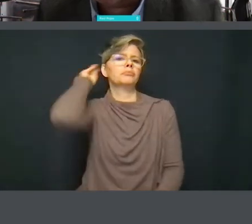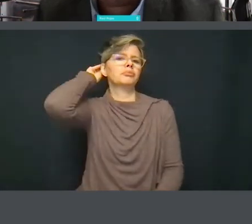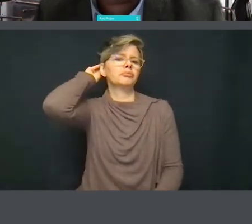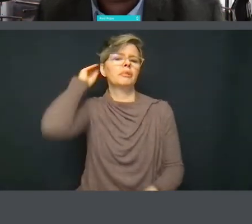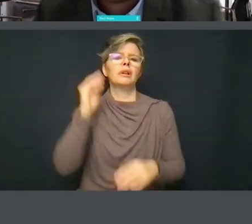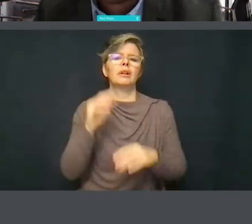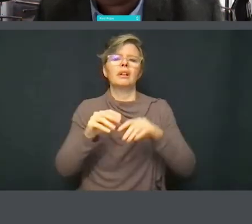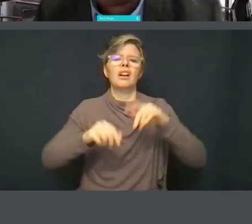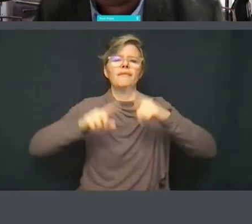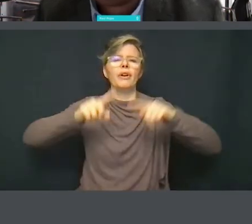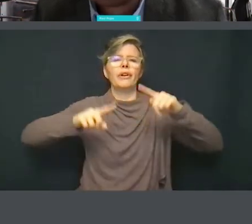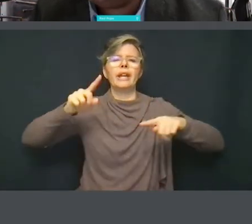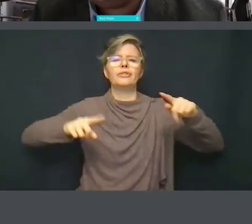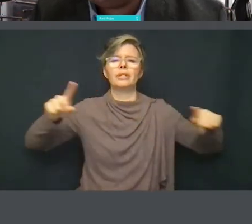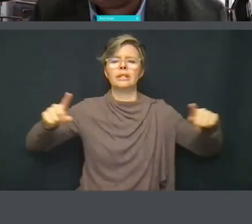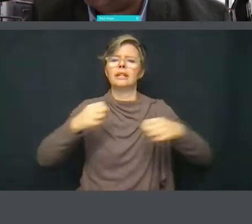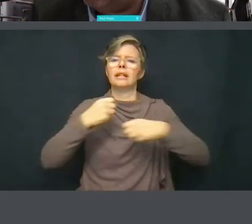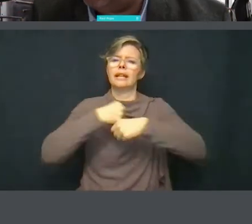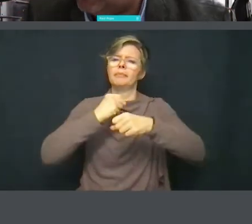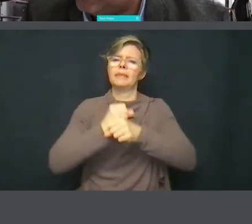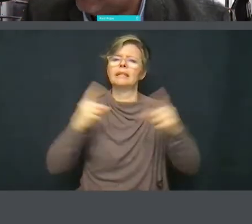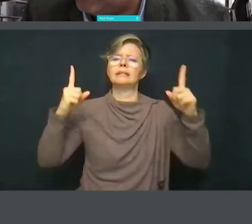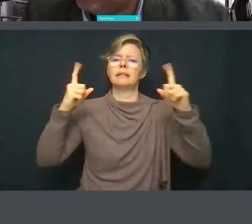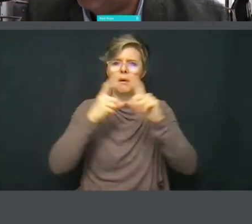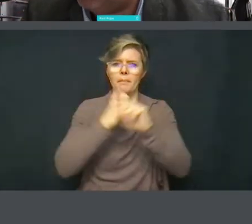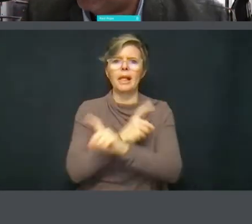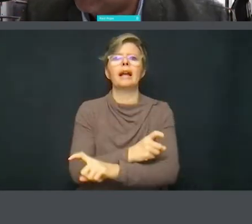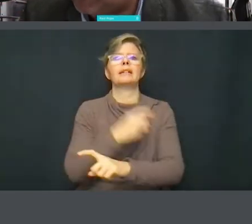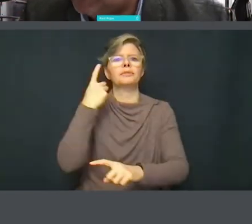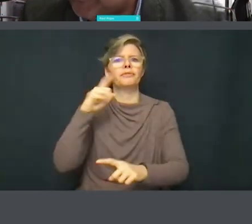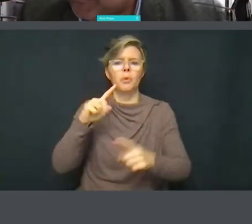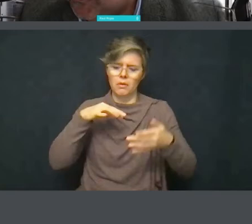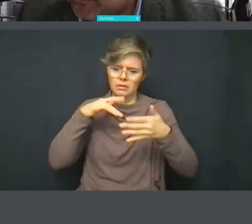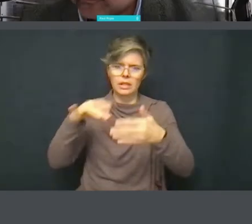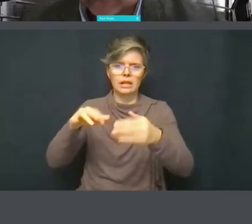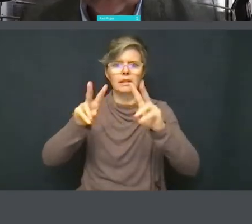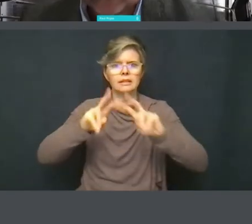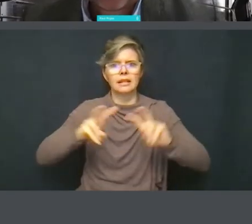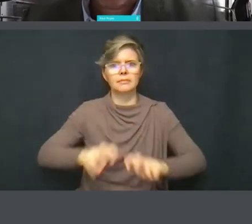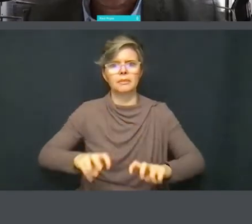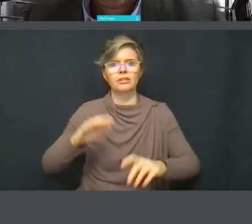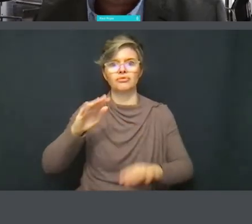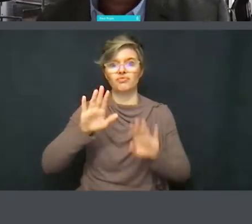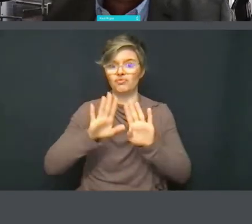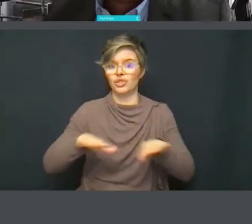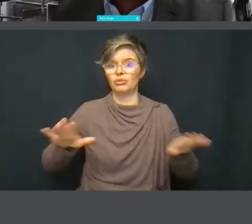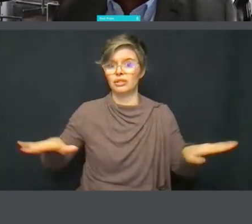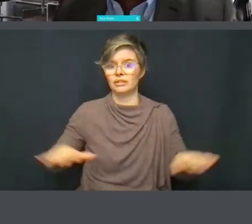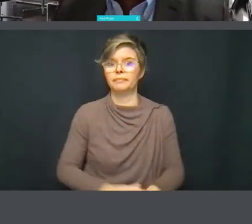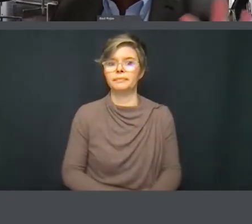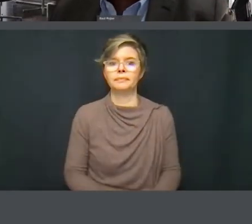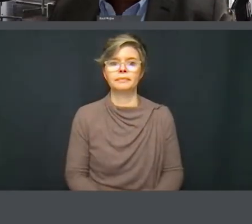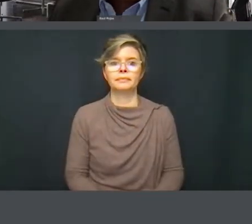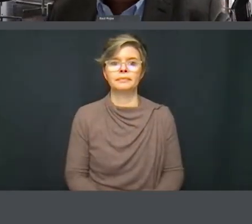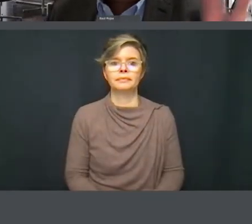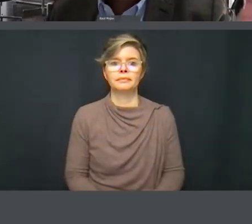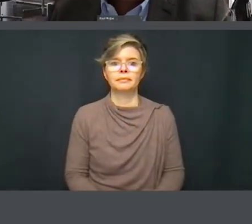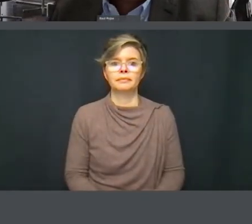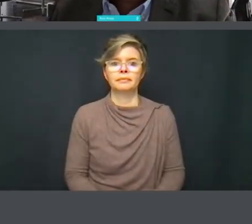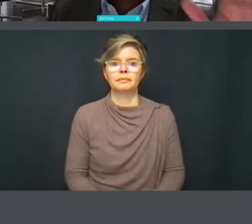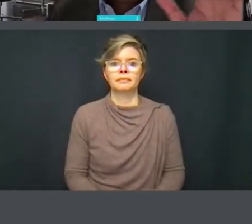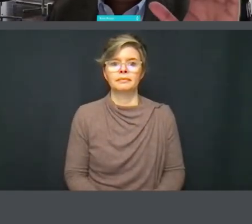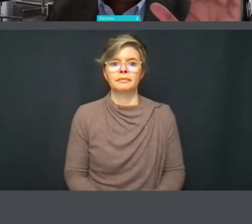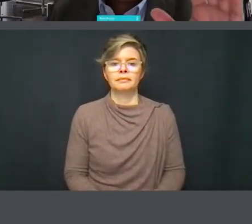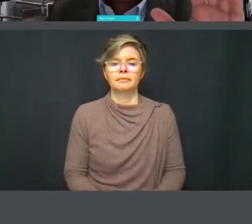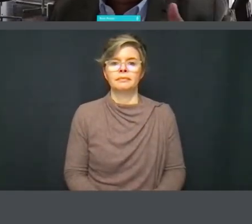a little bit more complex, and it does need to be taken into account whenever possible. Other things you need